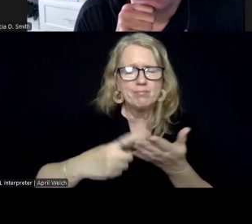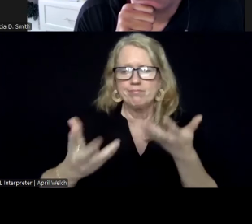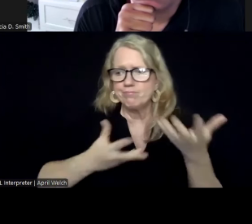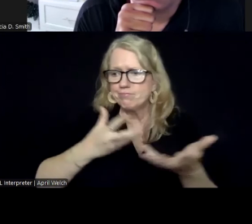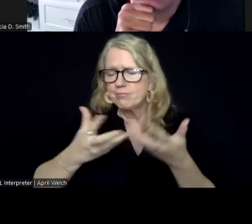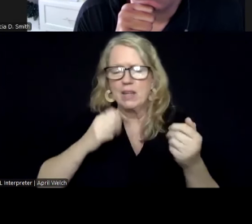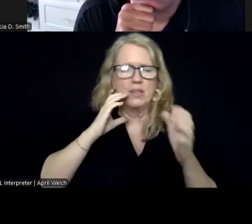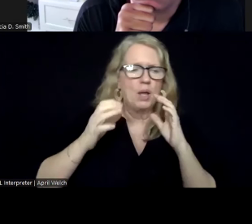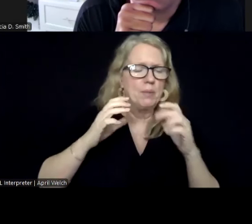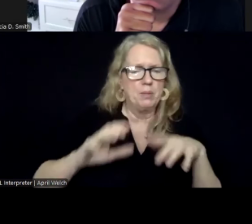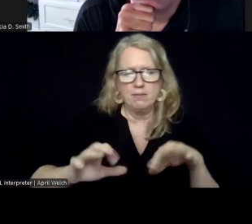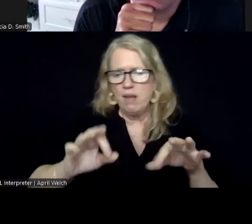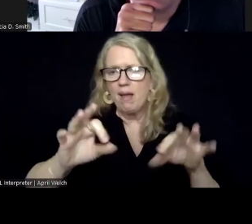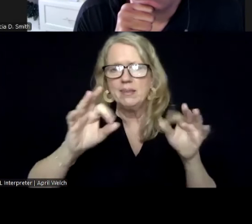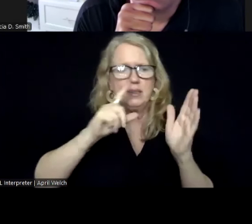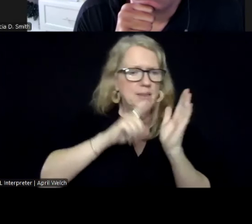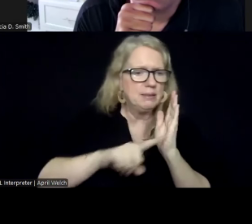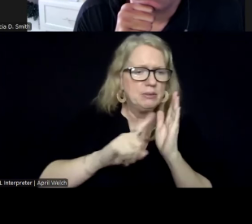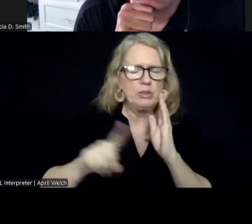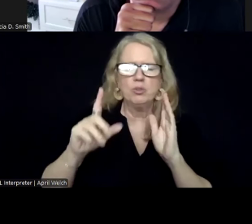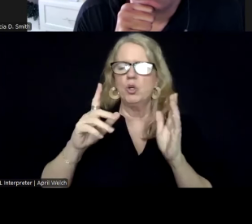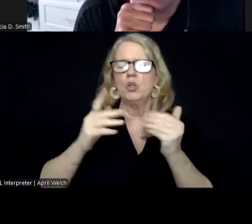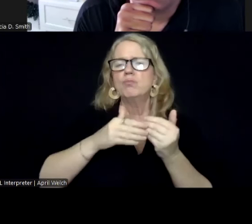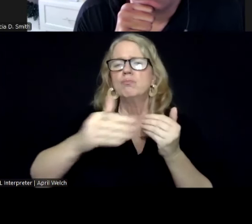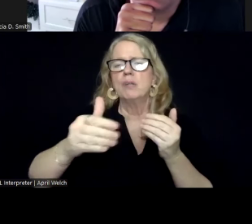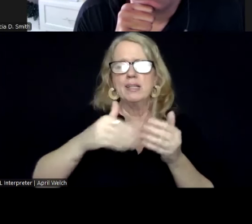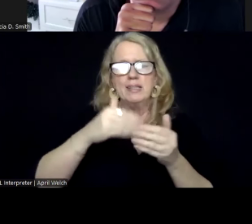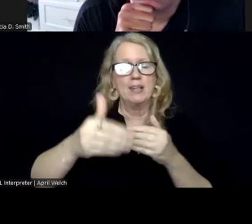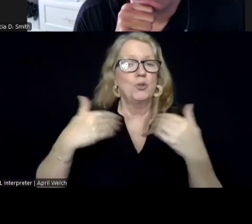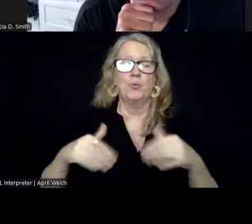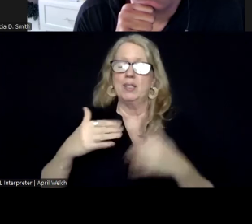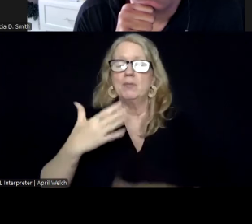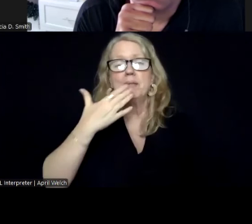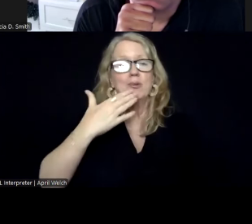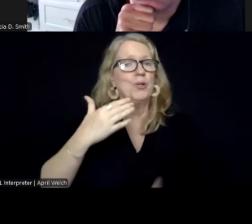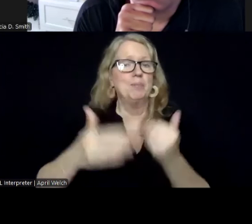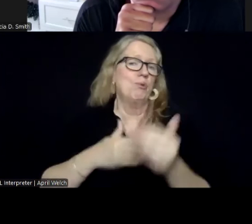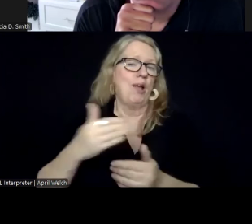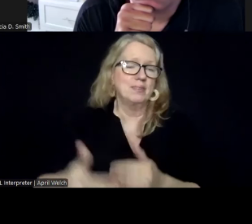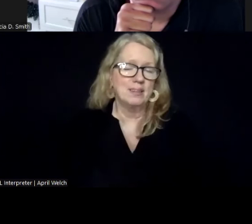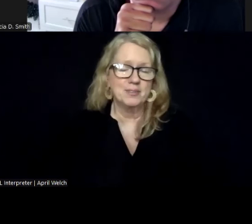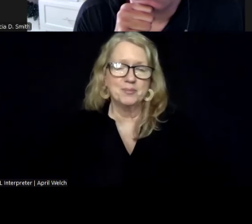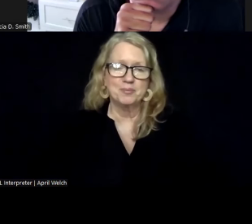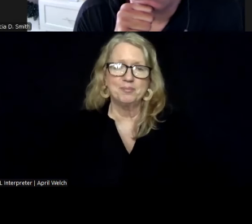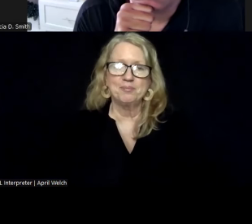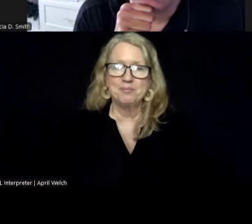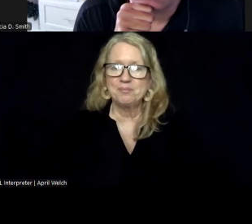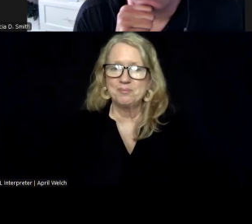What were the findings? Where are we going from here? So it's been a good process throughout.